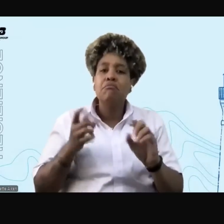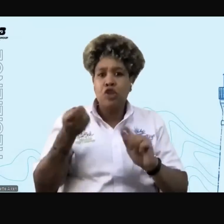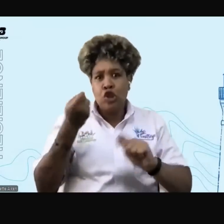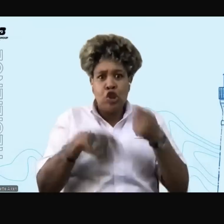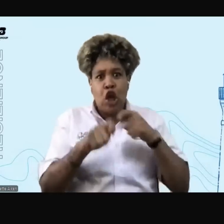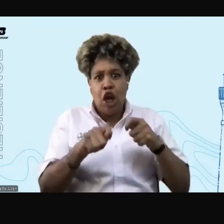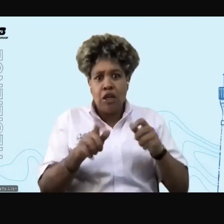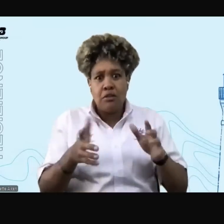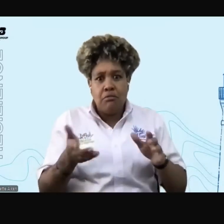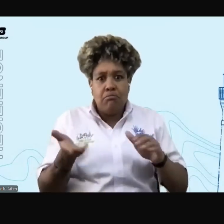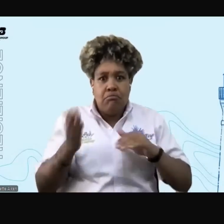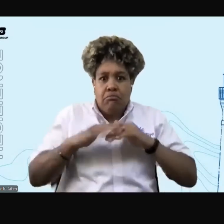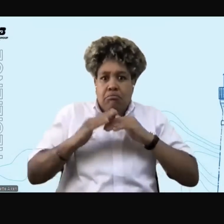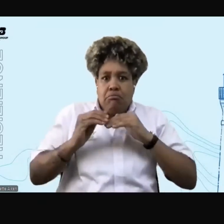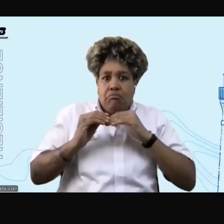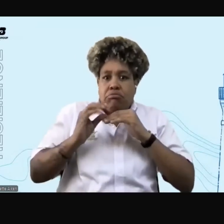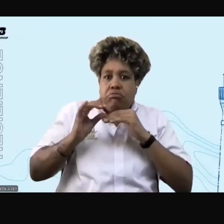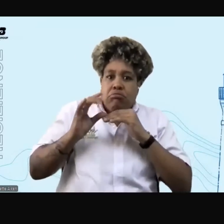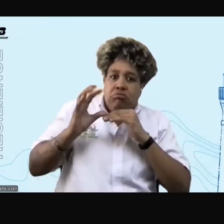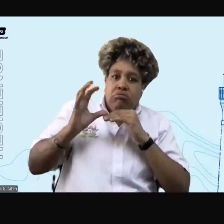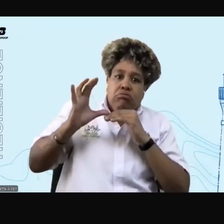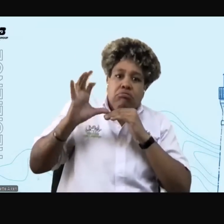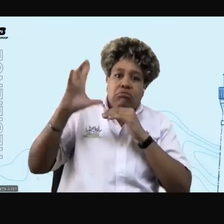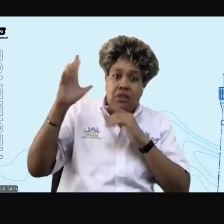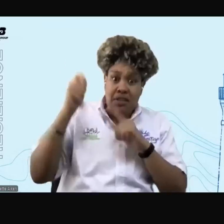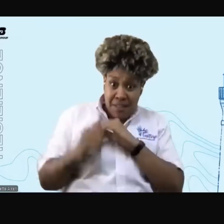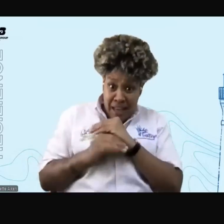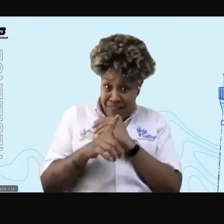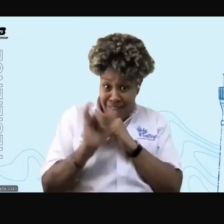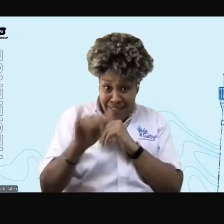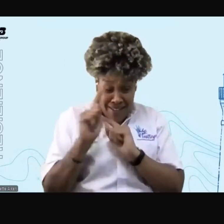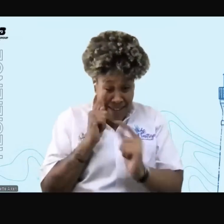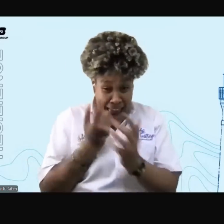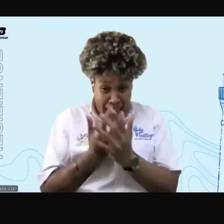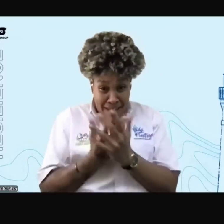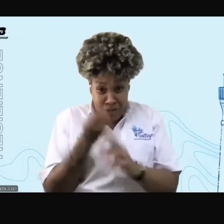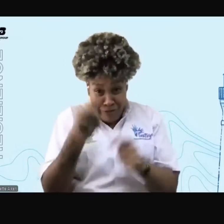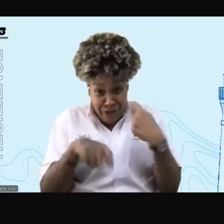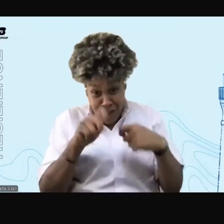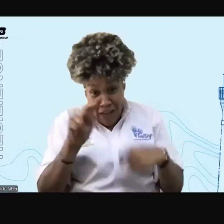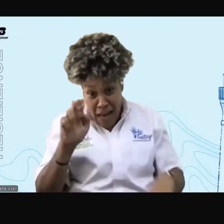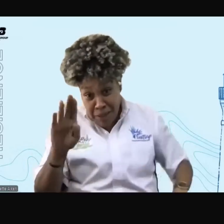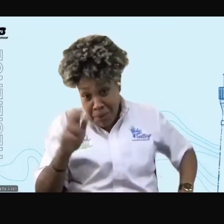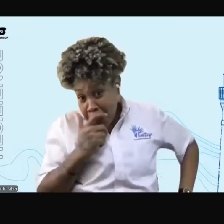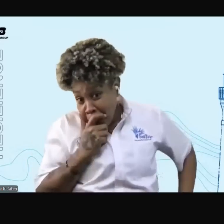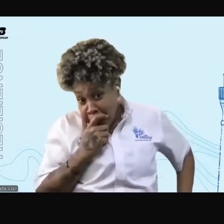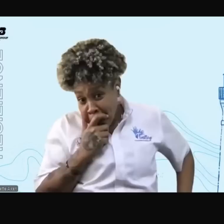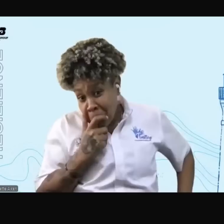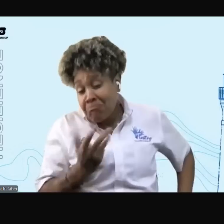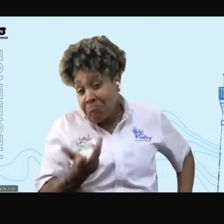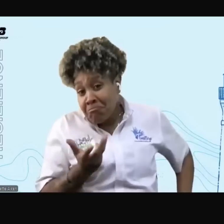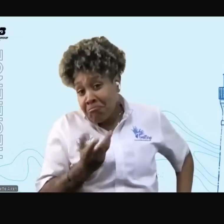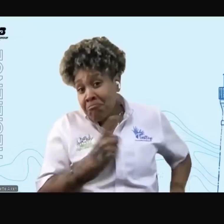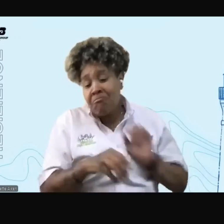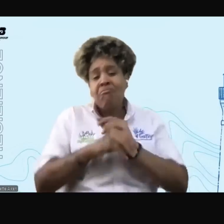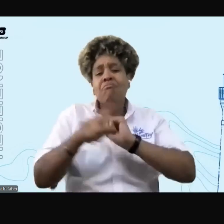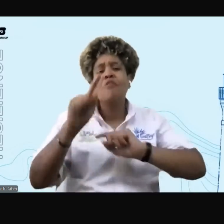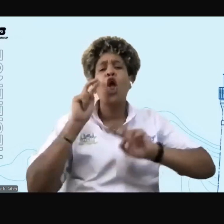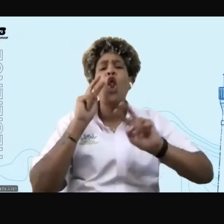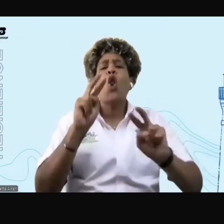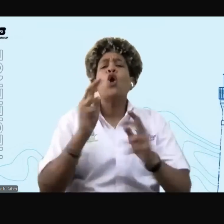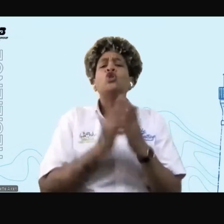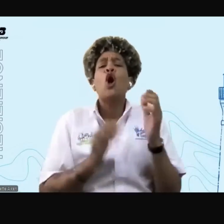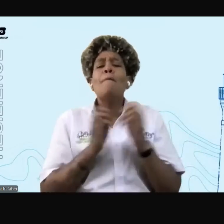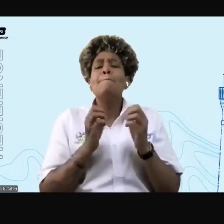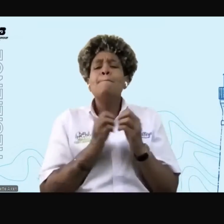turnaround. Is this the evidence of a turnaround, ladies and gentlemen? Well, let's look at some